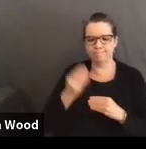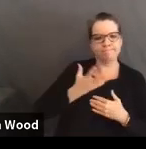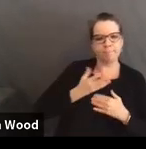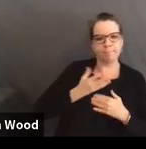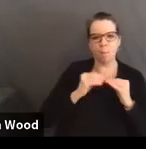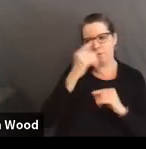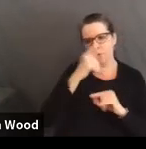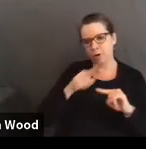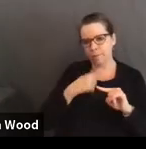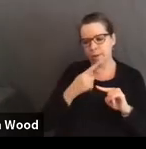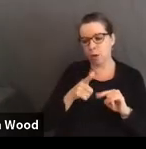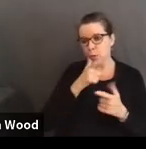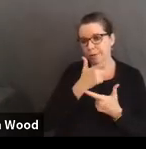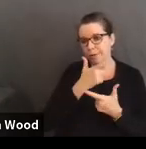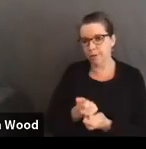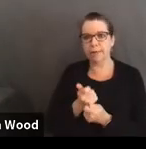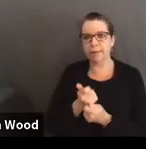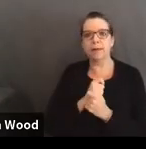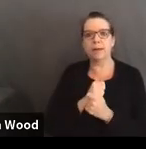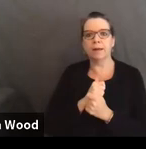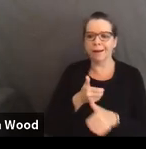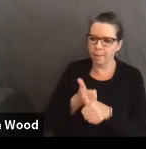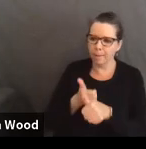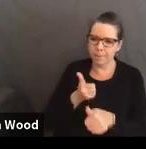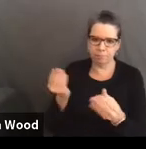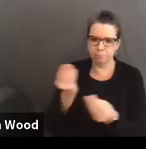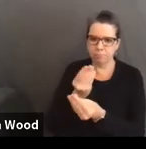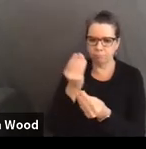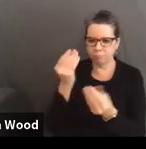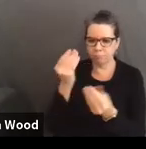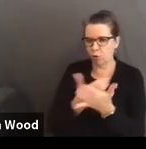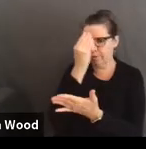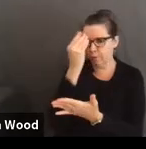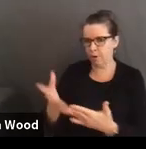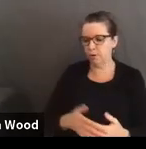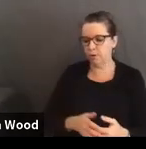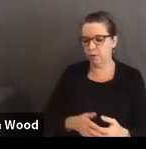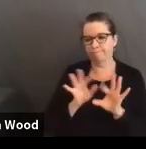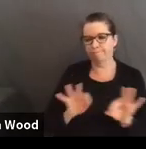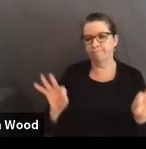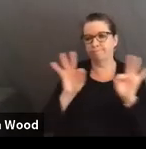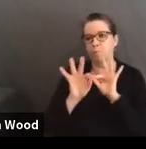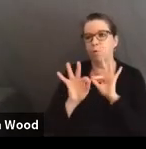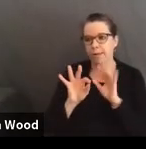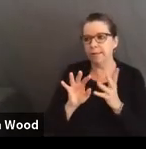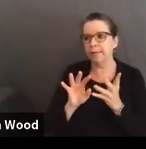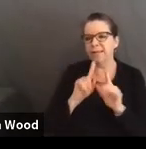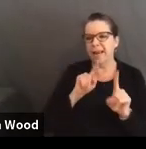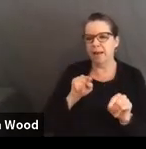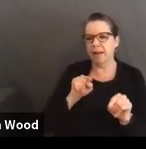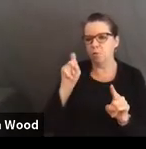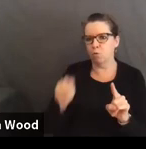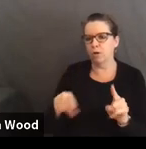information about who's interested and keep you up to date on information. So again, really encourage you to answer that